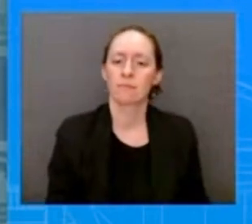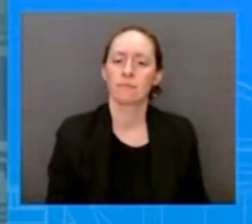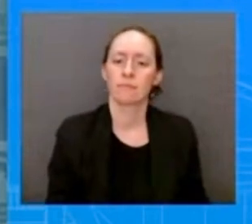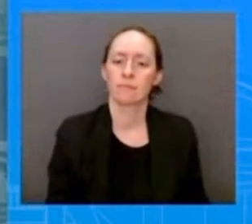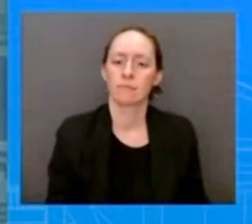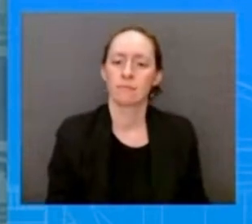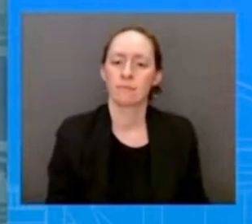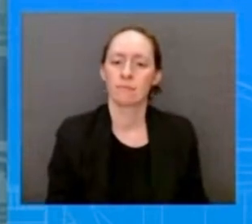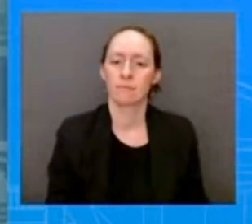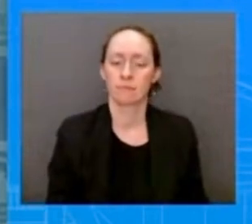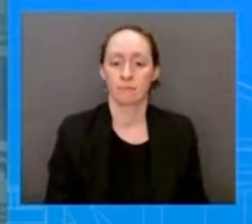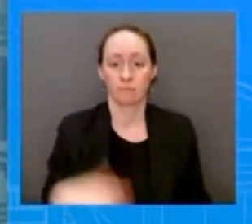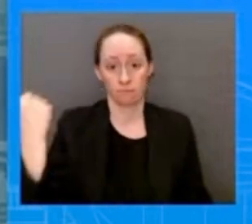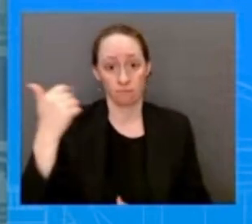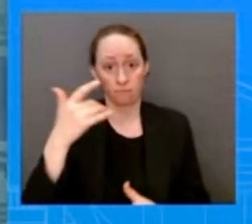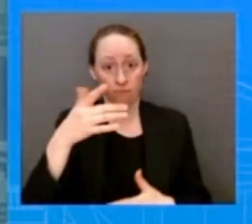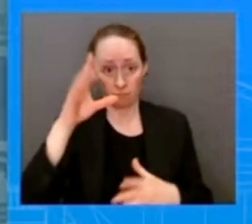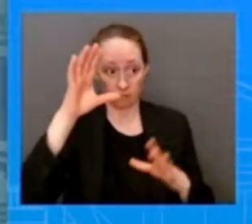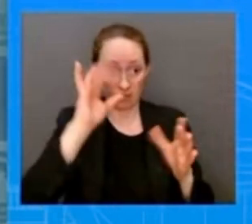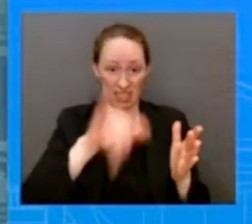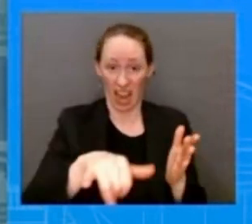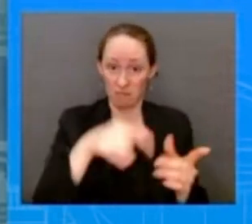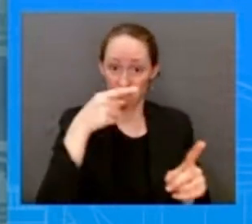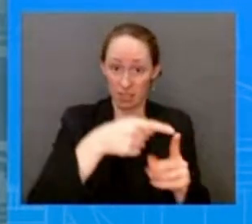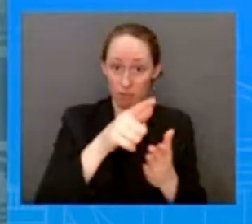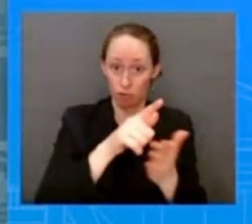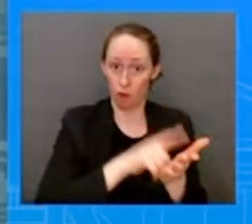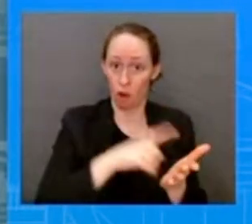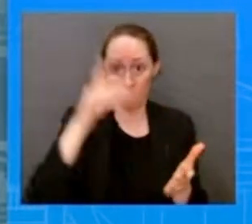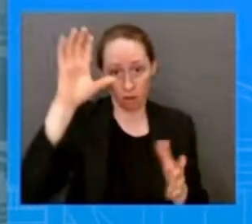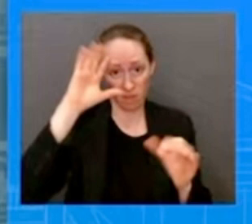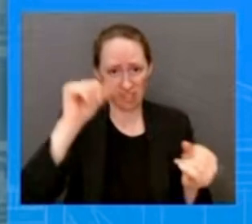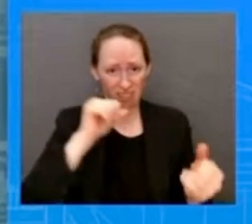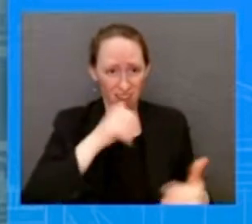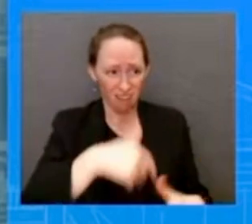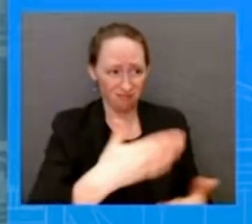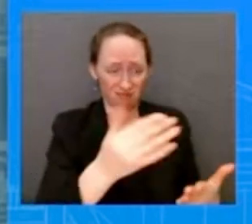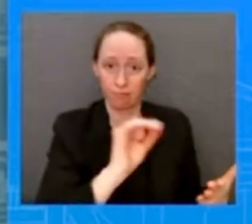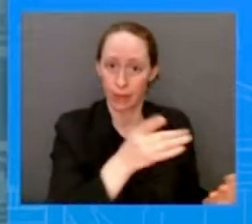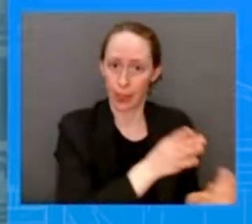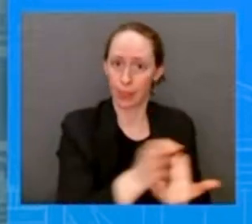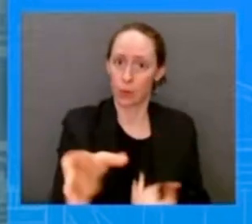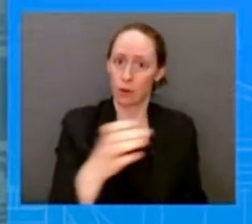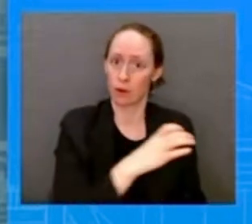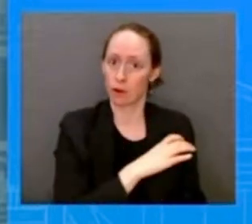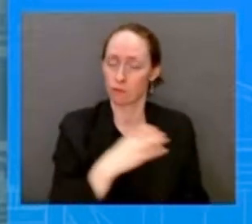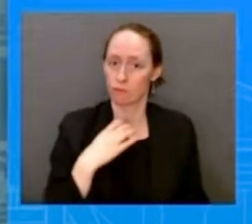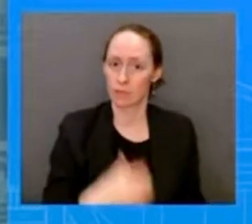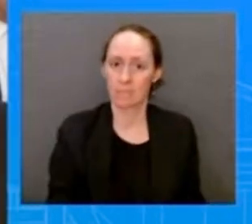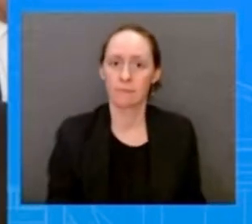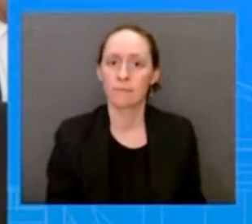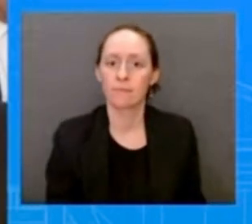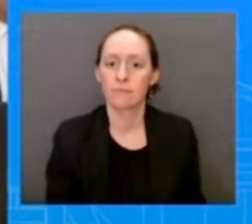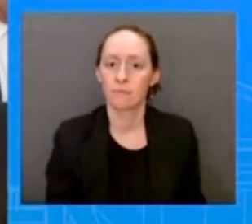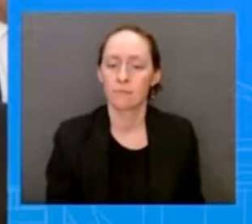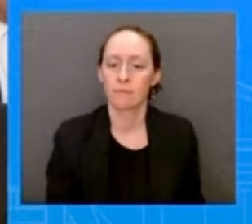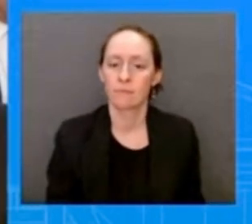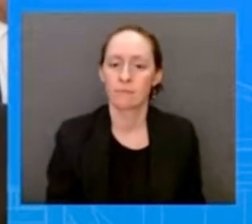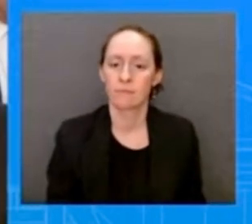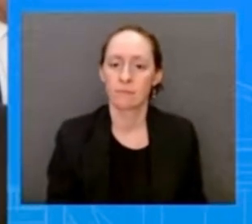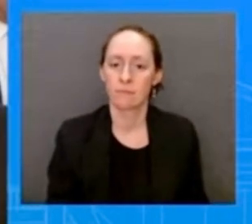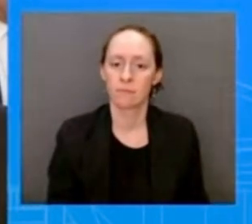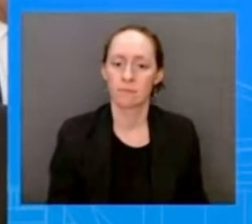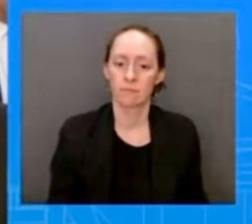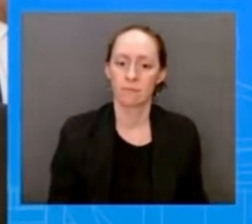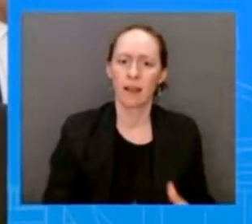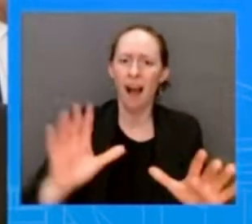has been presented to him, and he's going to take action on behalf of the community here, right here in D.C. Maybe not line by line, but like just